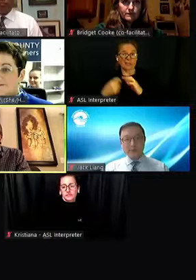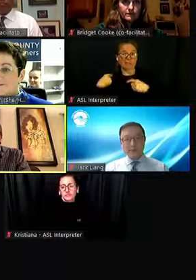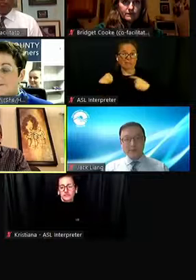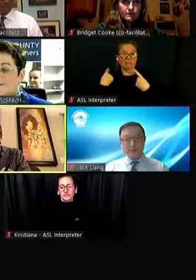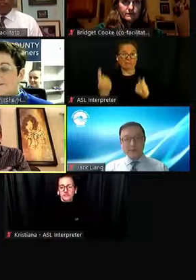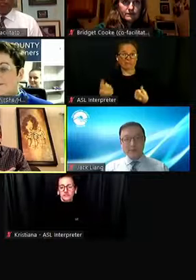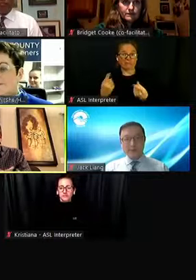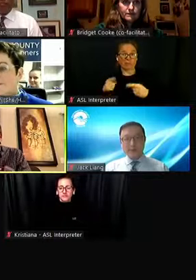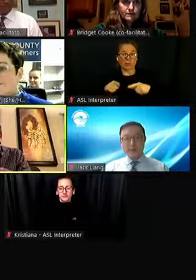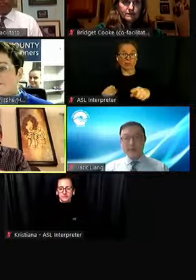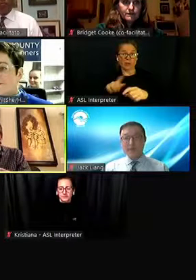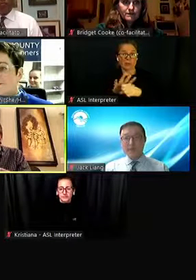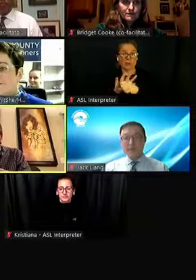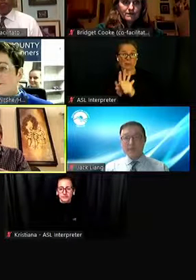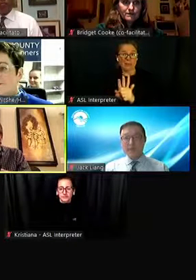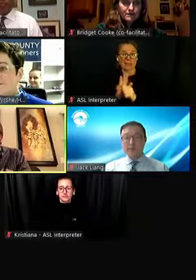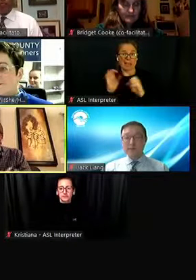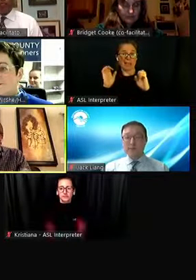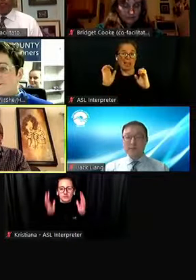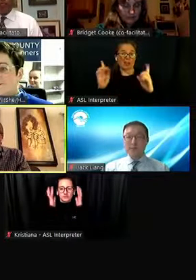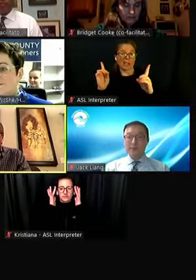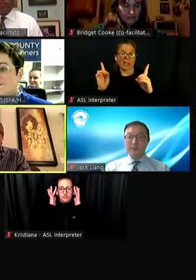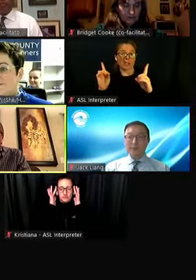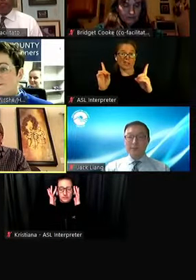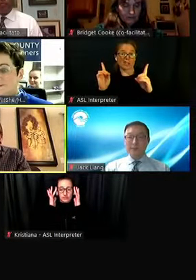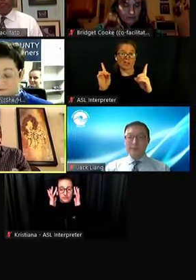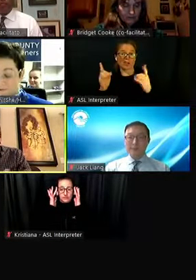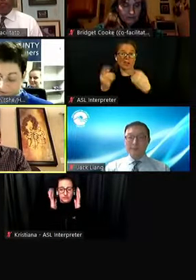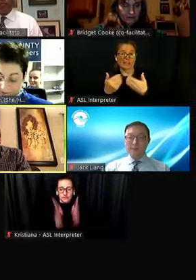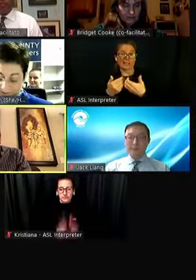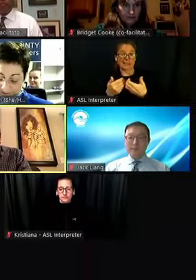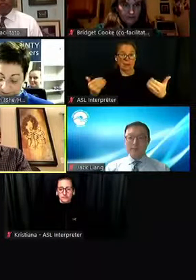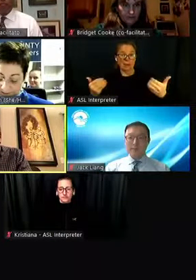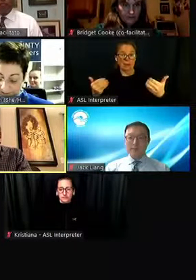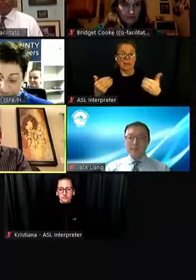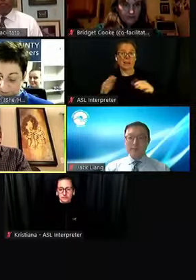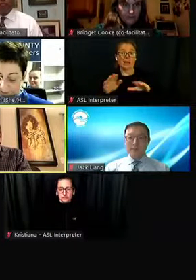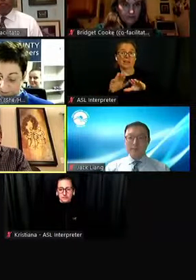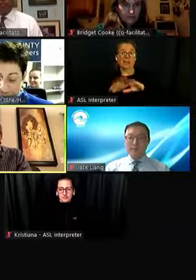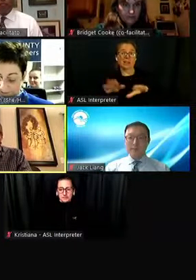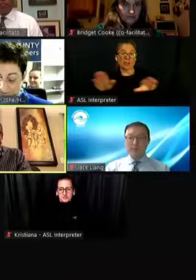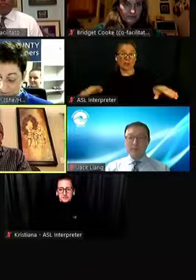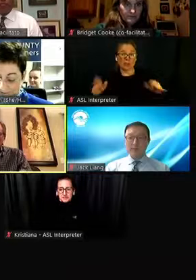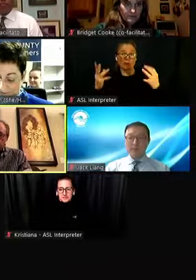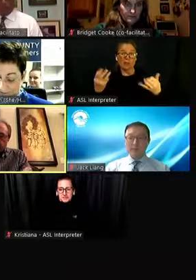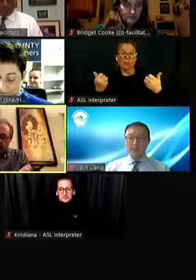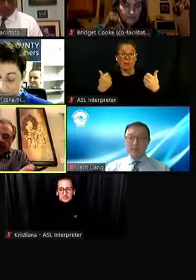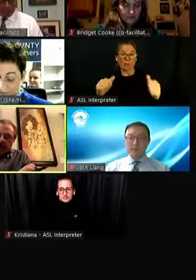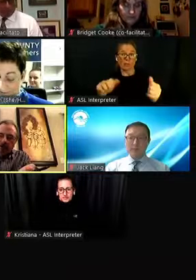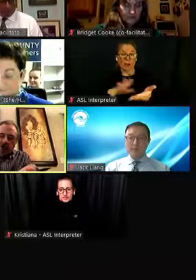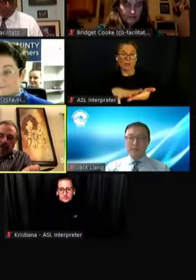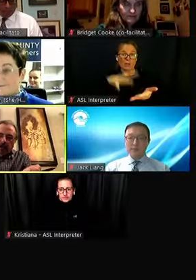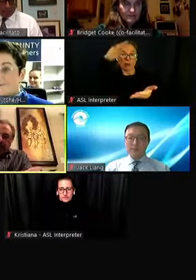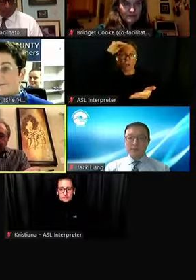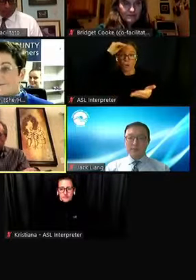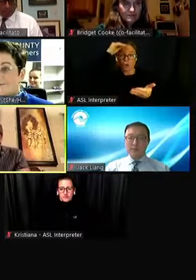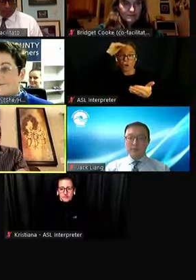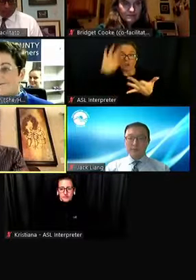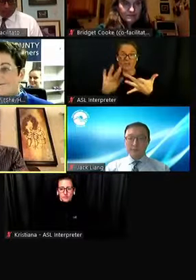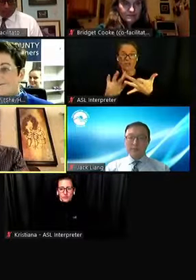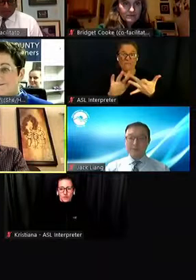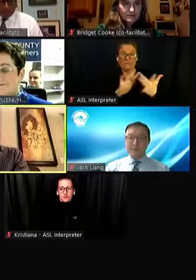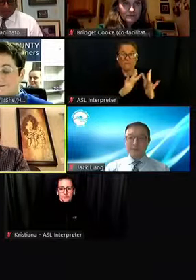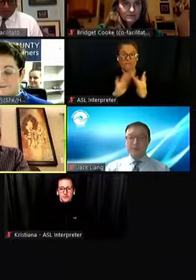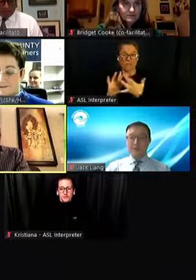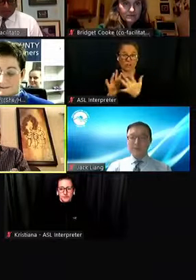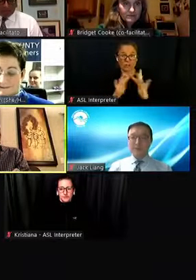pandemic is our educational divide. Our kids are all trying to learn virtually,